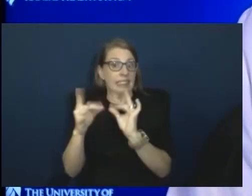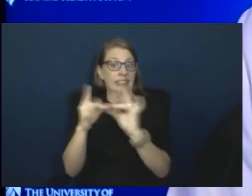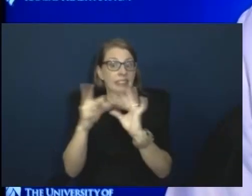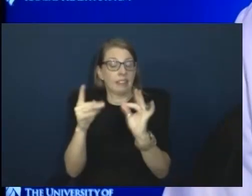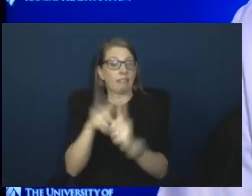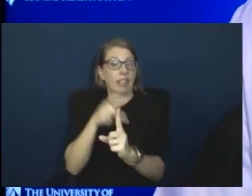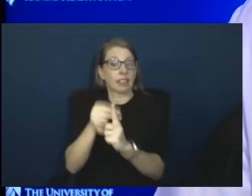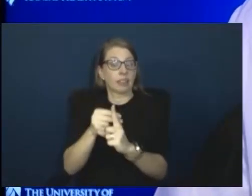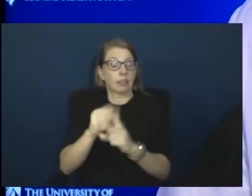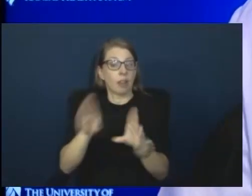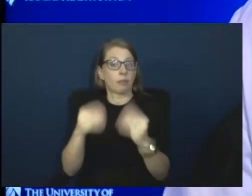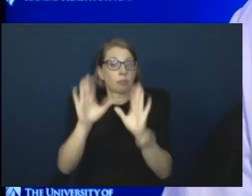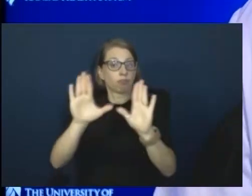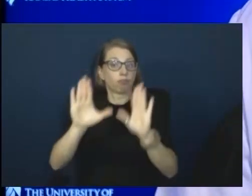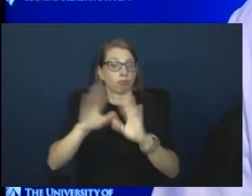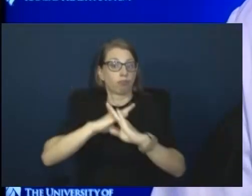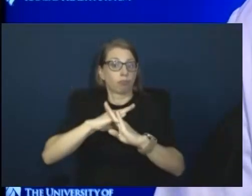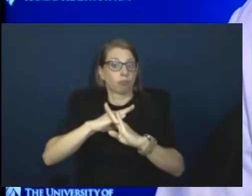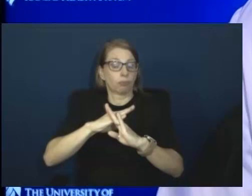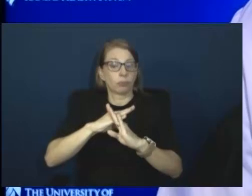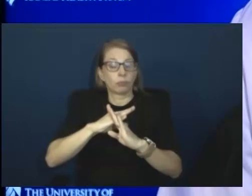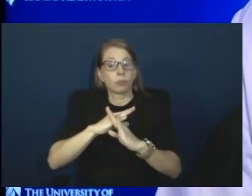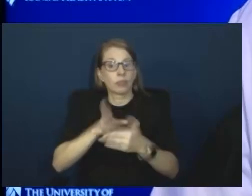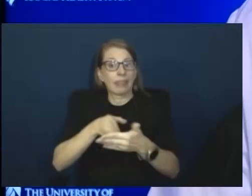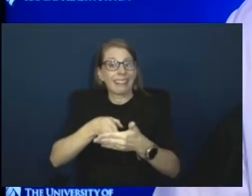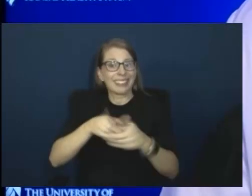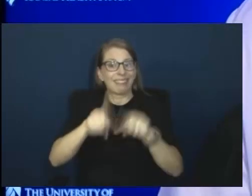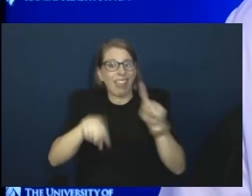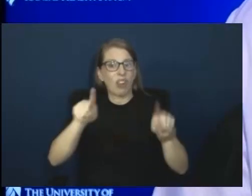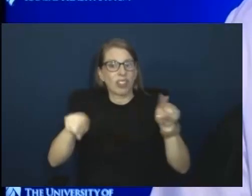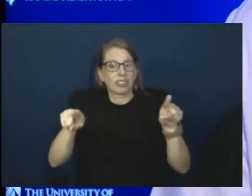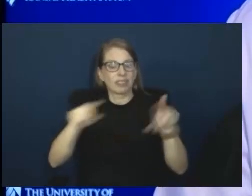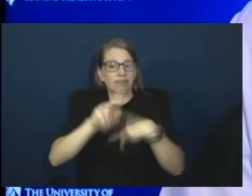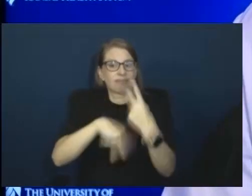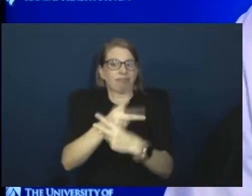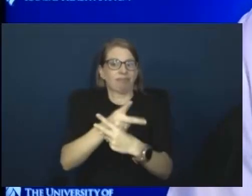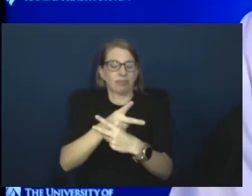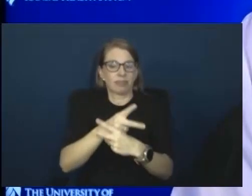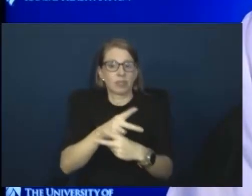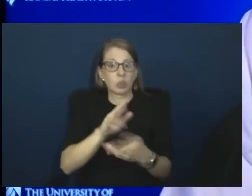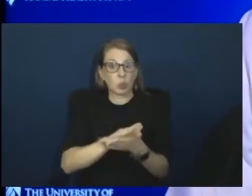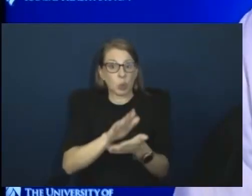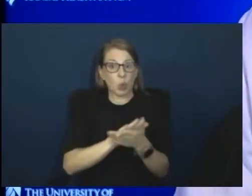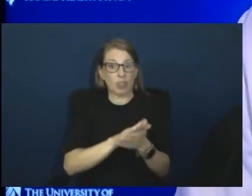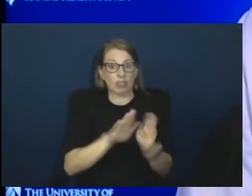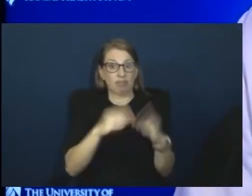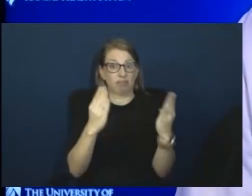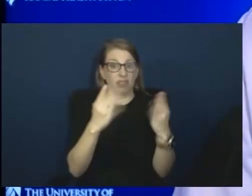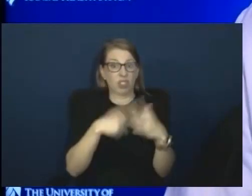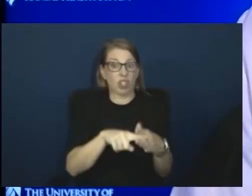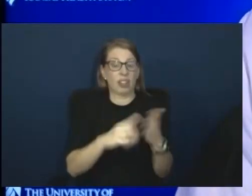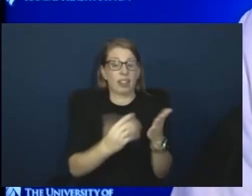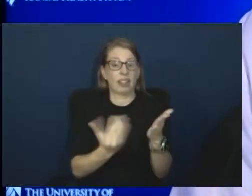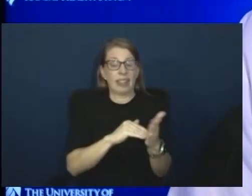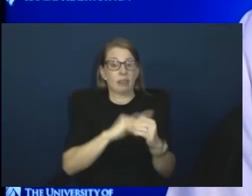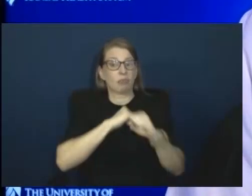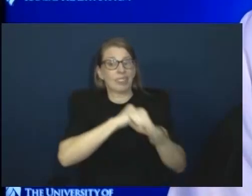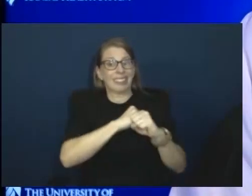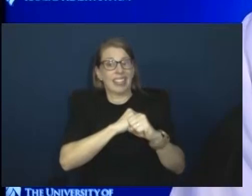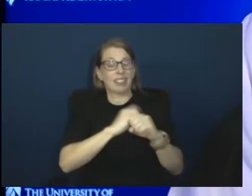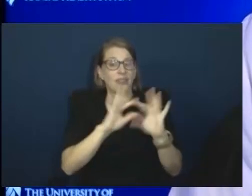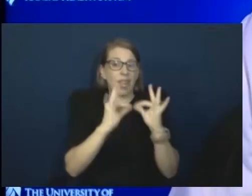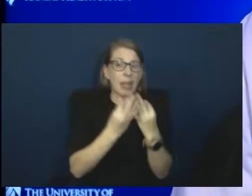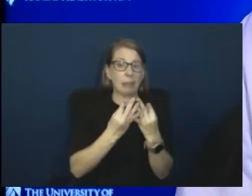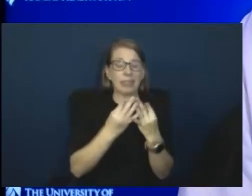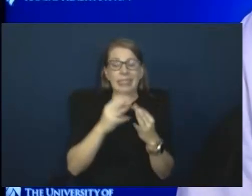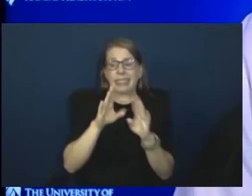the variants. We know that school is ongoing now in an effort to protect you and your family, keep your kids in school, keep